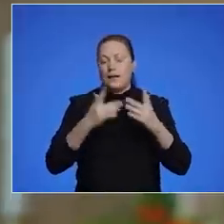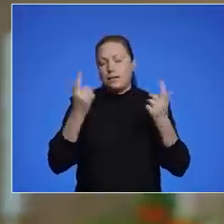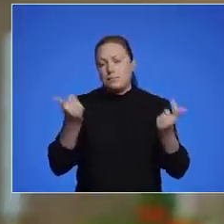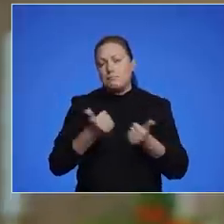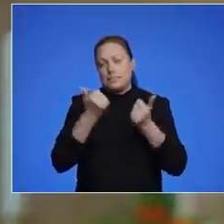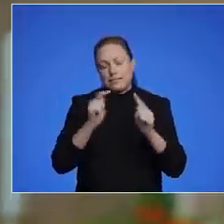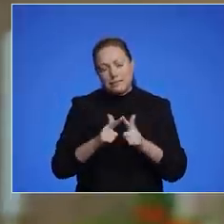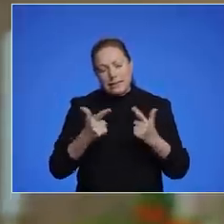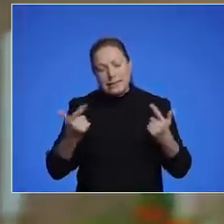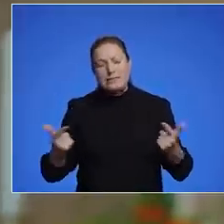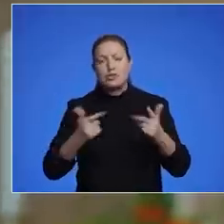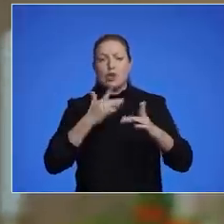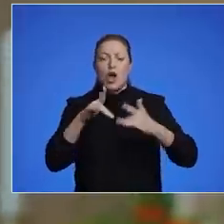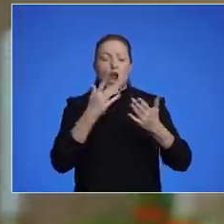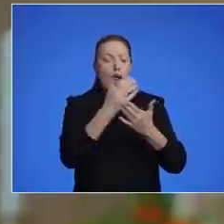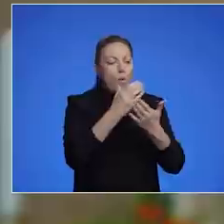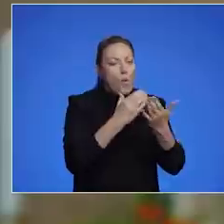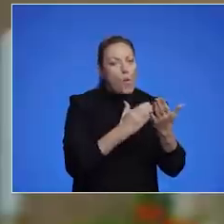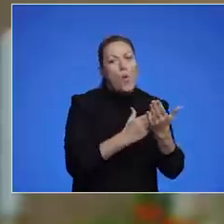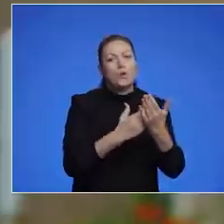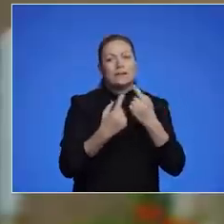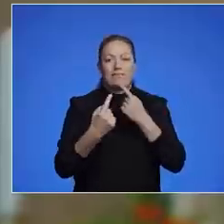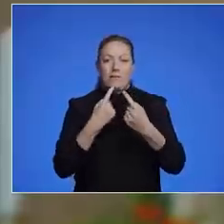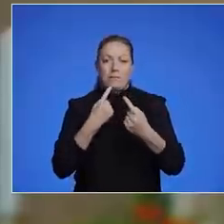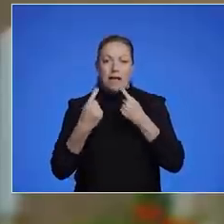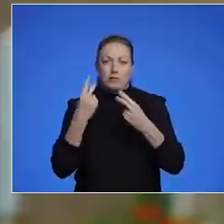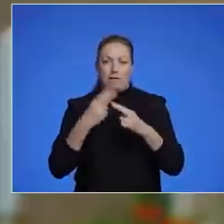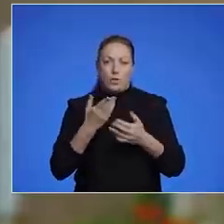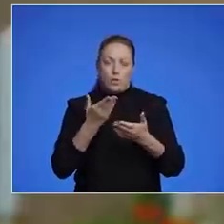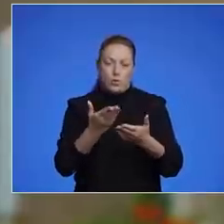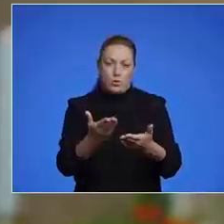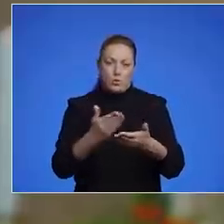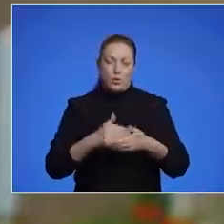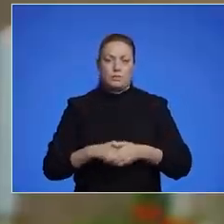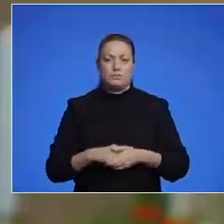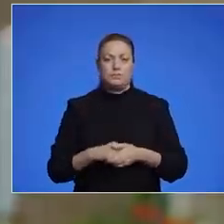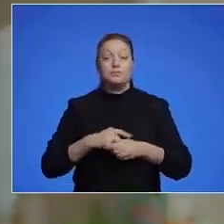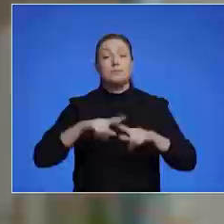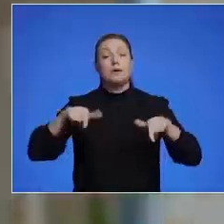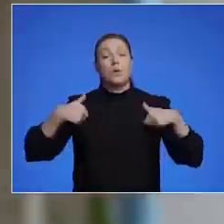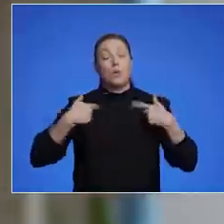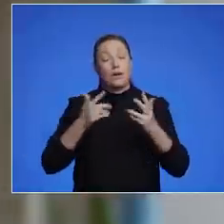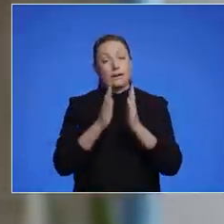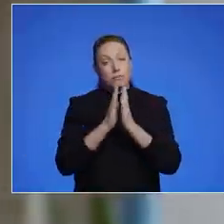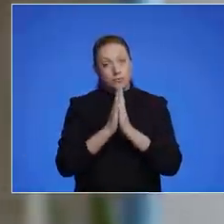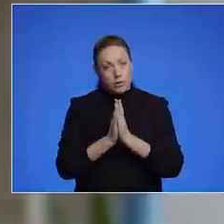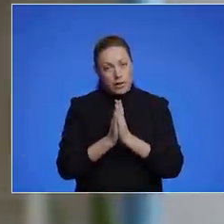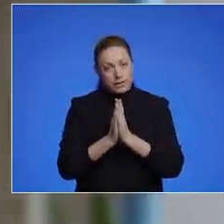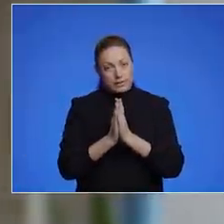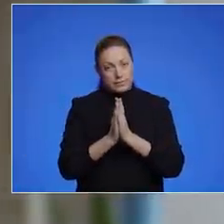online courses, liturgies, and so much more. Let us pray.